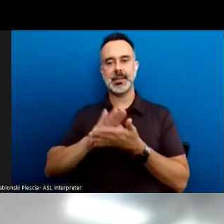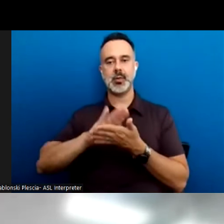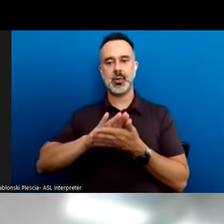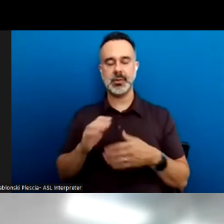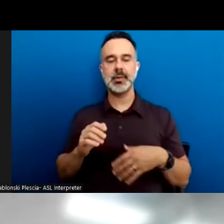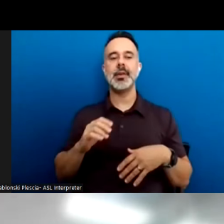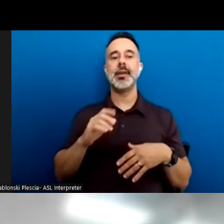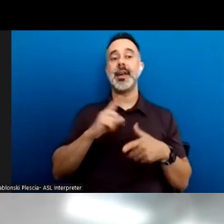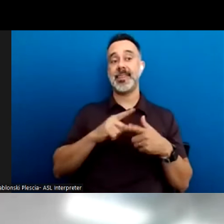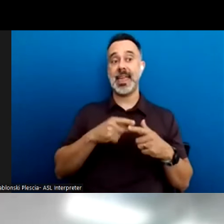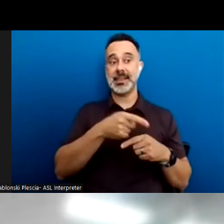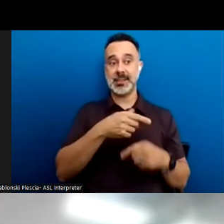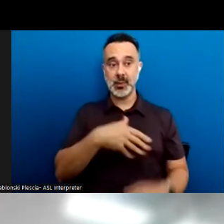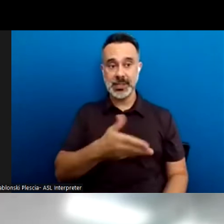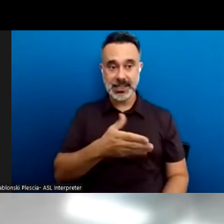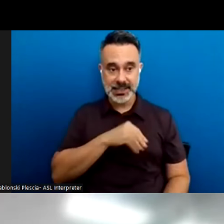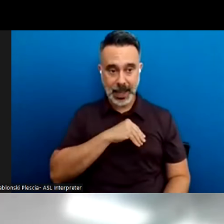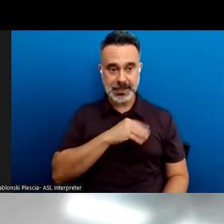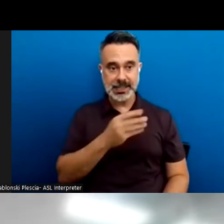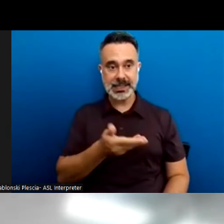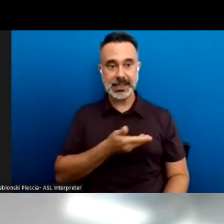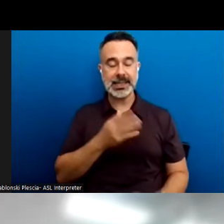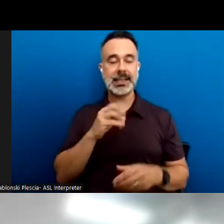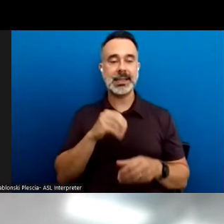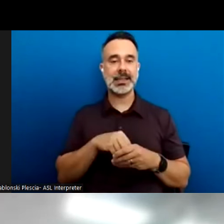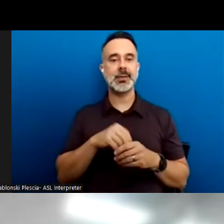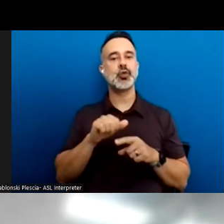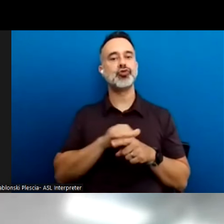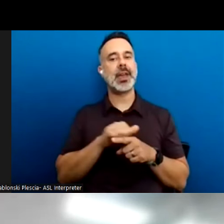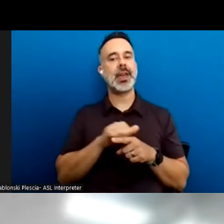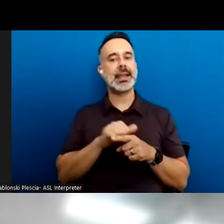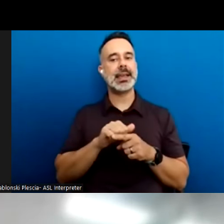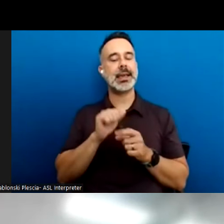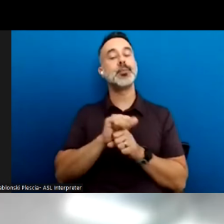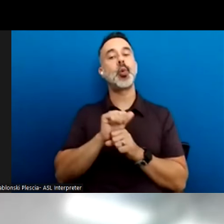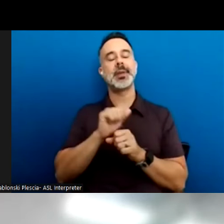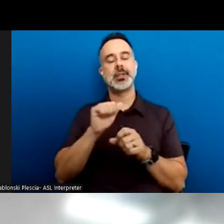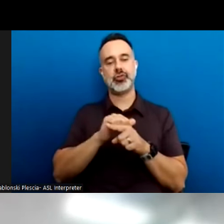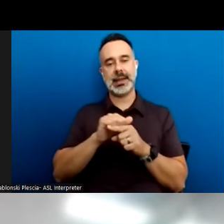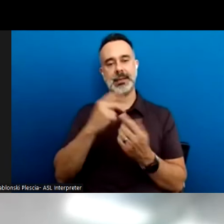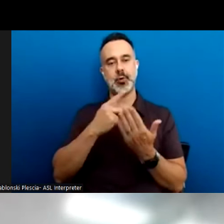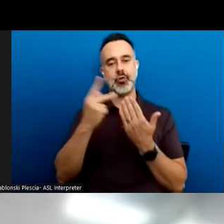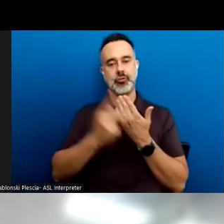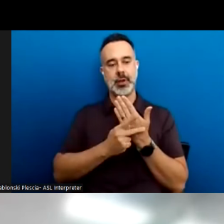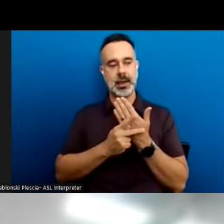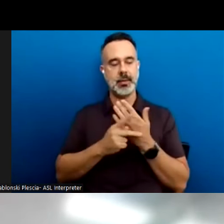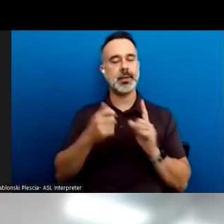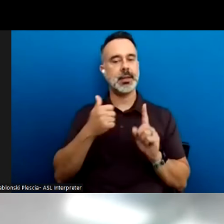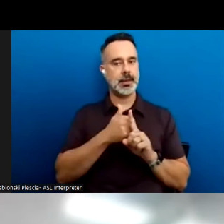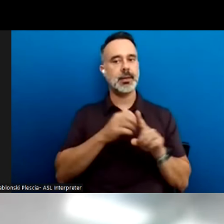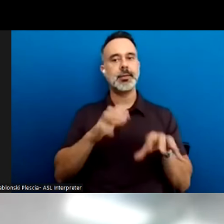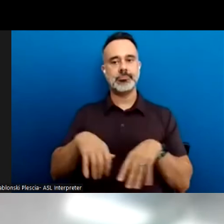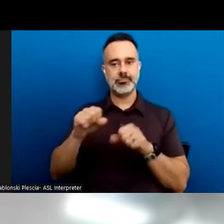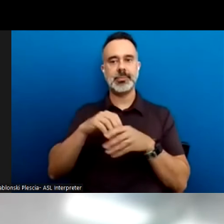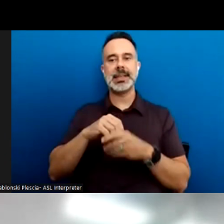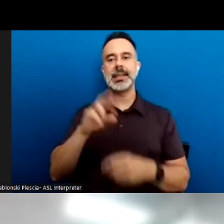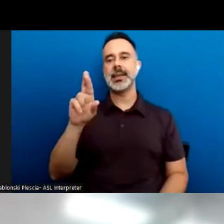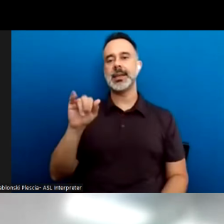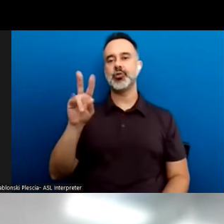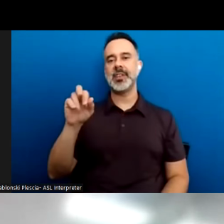then Jaya was accepted into one of our employment training programs, which is held at River Terrace. And I do